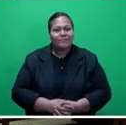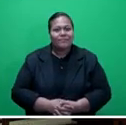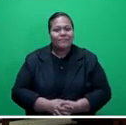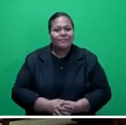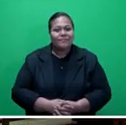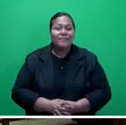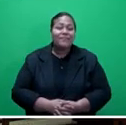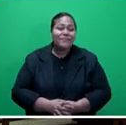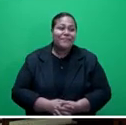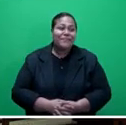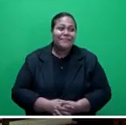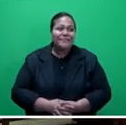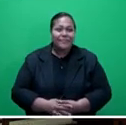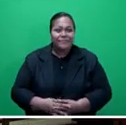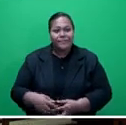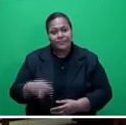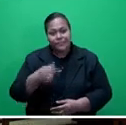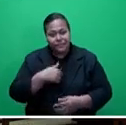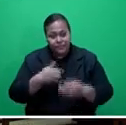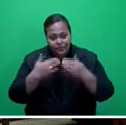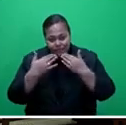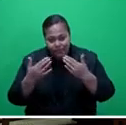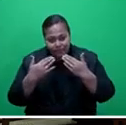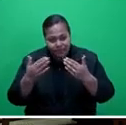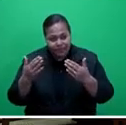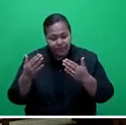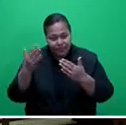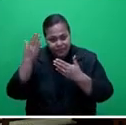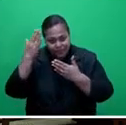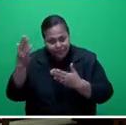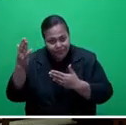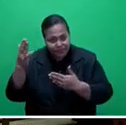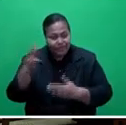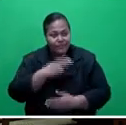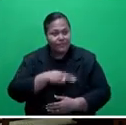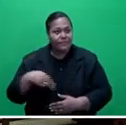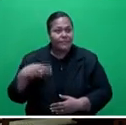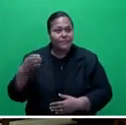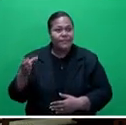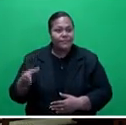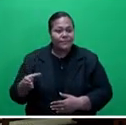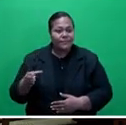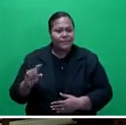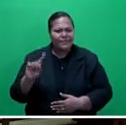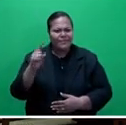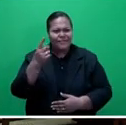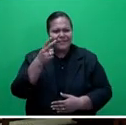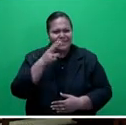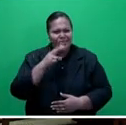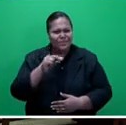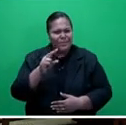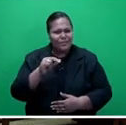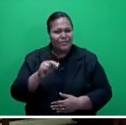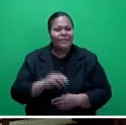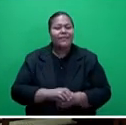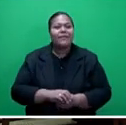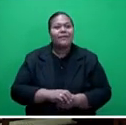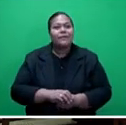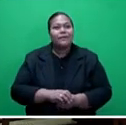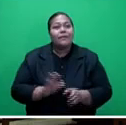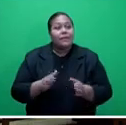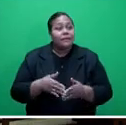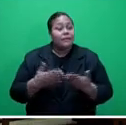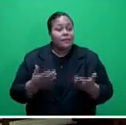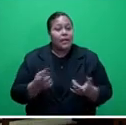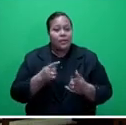I thank the Honourable Minister for his maiden speech. Honourable members, we will now proceed